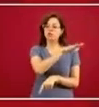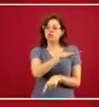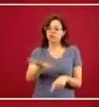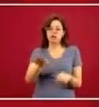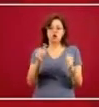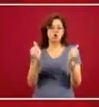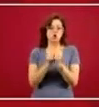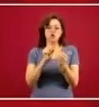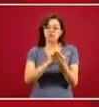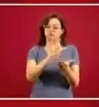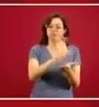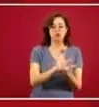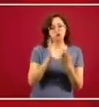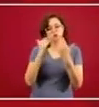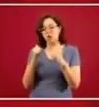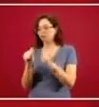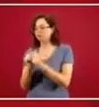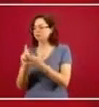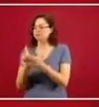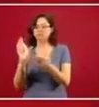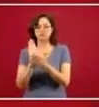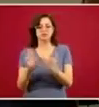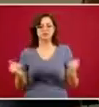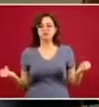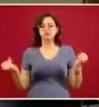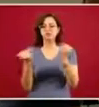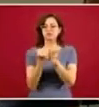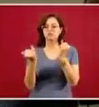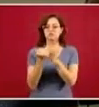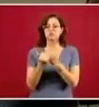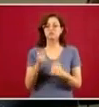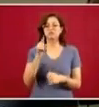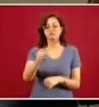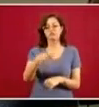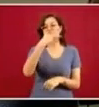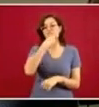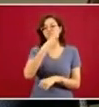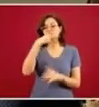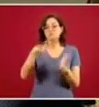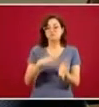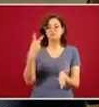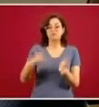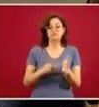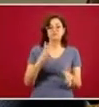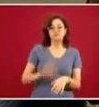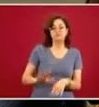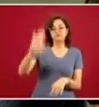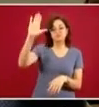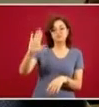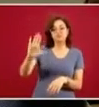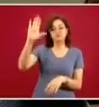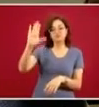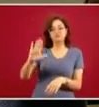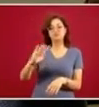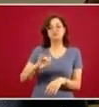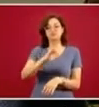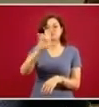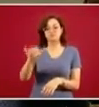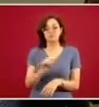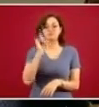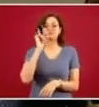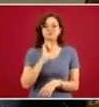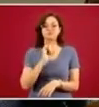of measures that should be taken into account when taking care of patients with disability and of patients who are staying at home in